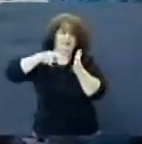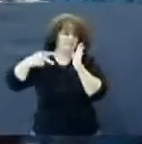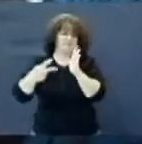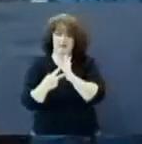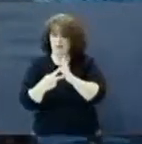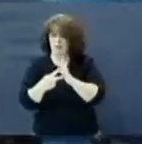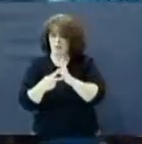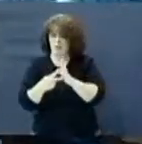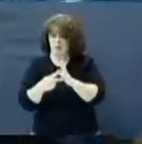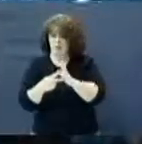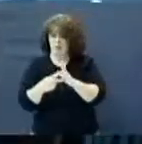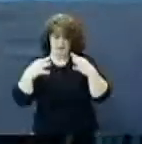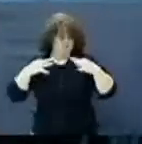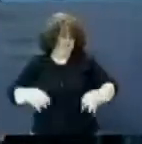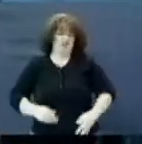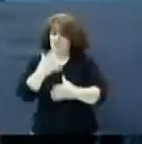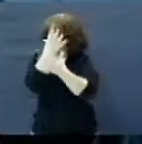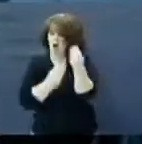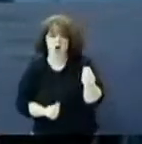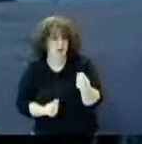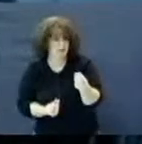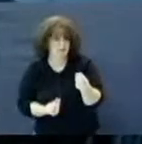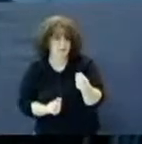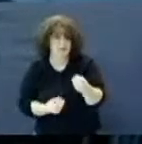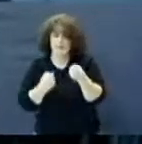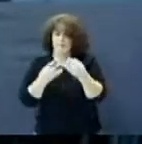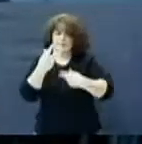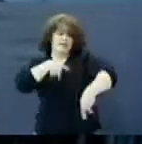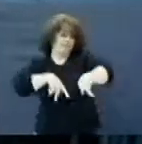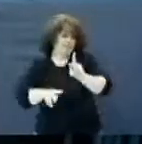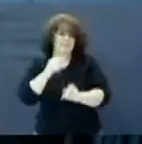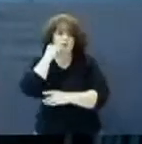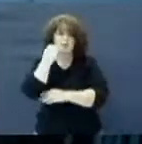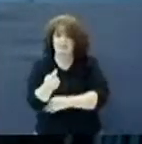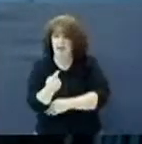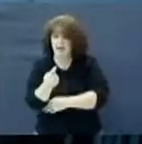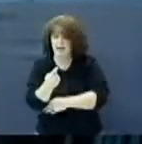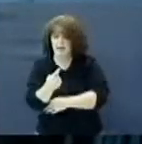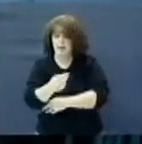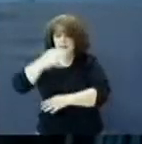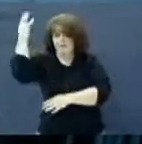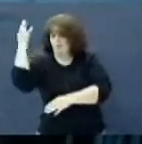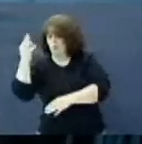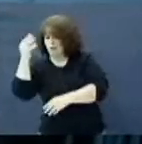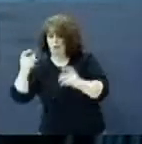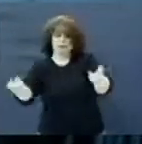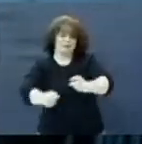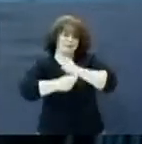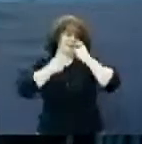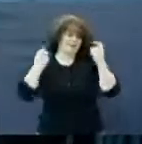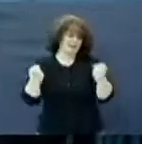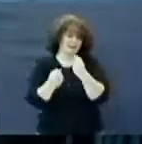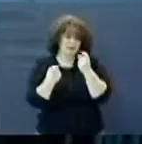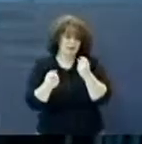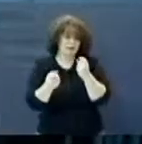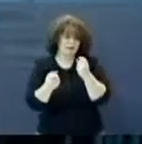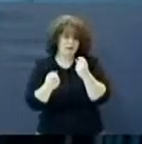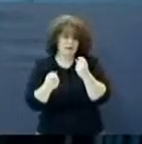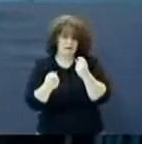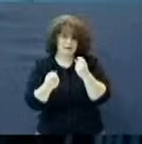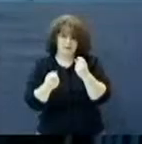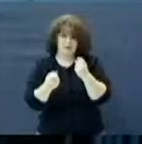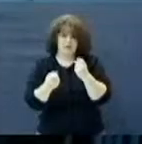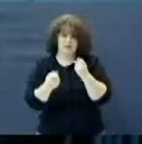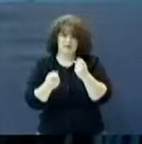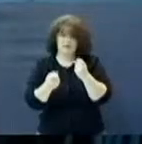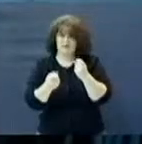nature. Man, there's a lot of folks, they preach this sinless holiness. You know, some of these Armenians,